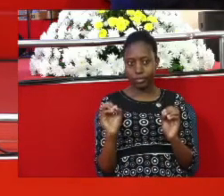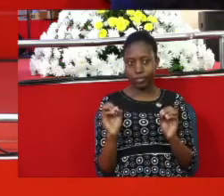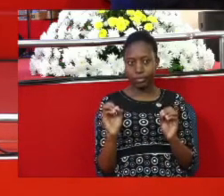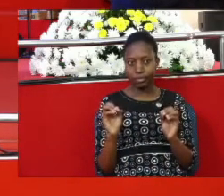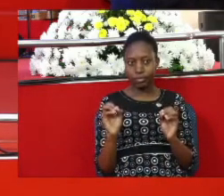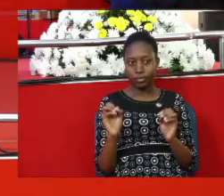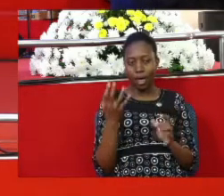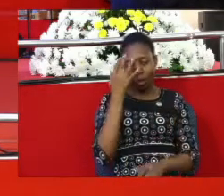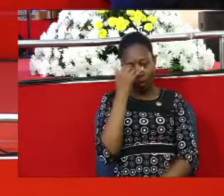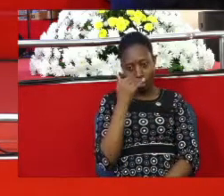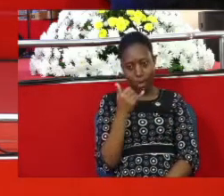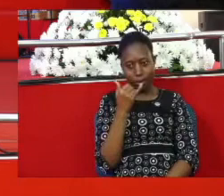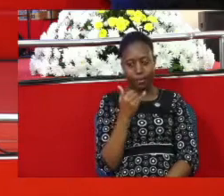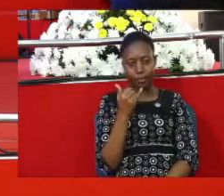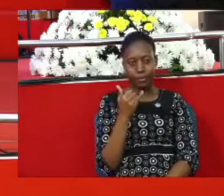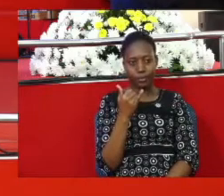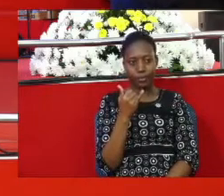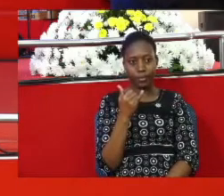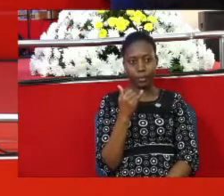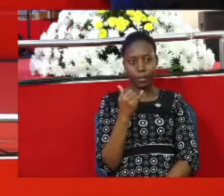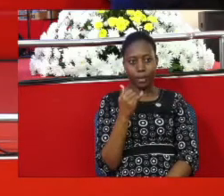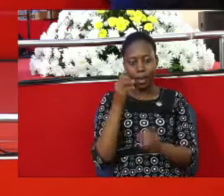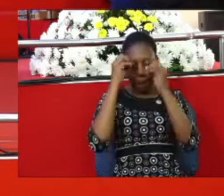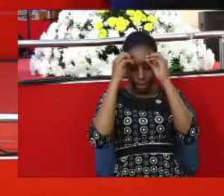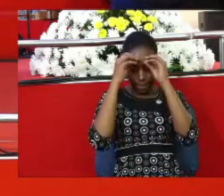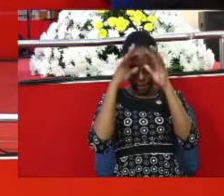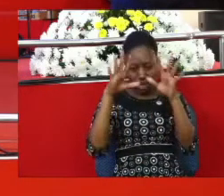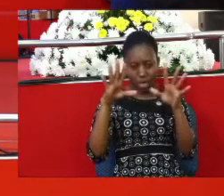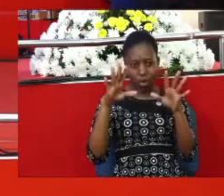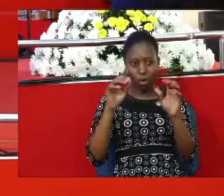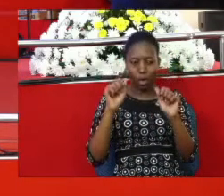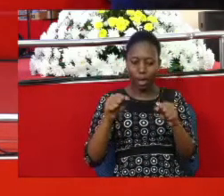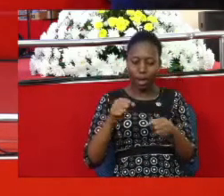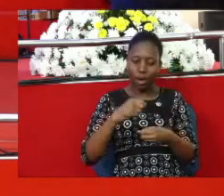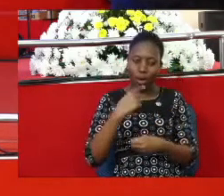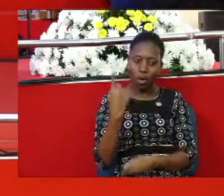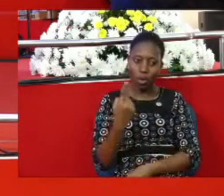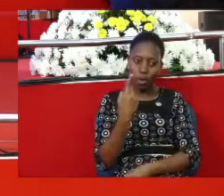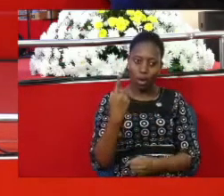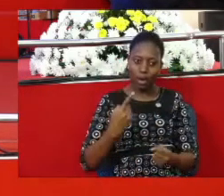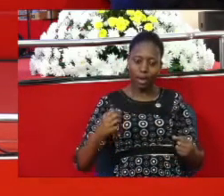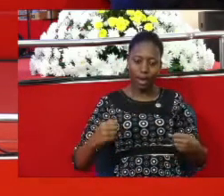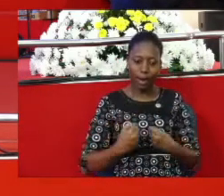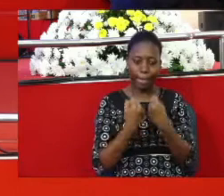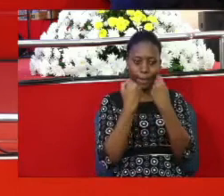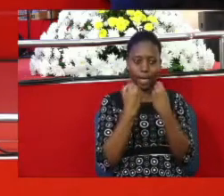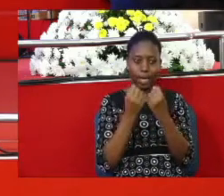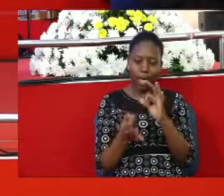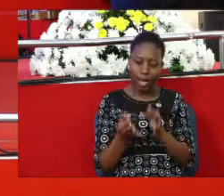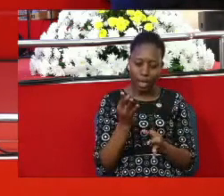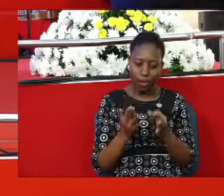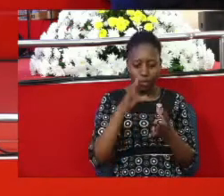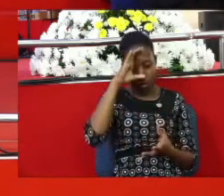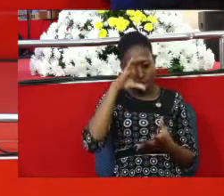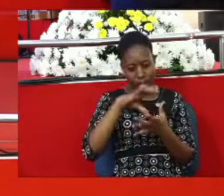Because now, the miracle can only take place when you take your faith, place it in the hand of God, believe it, absorb